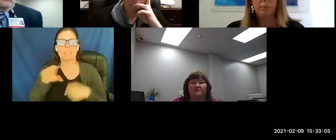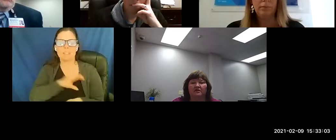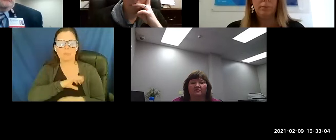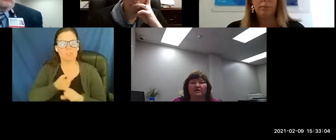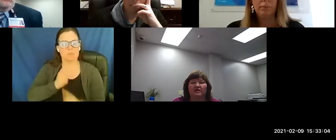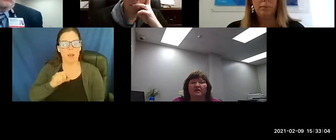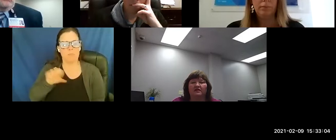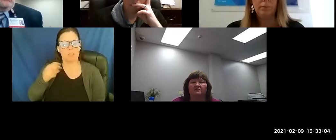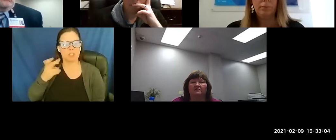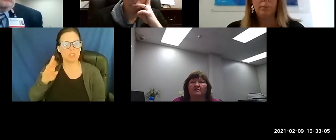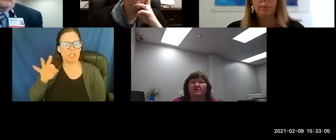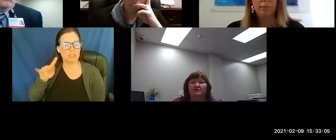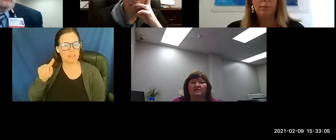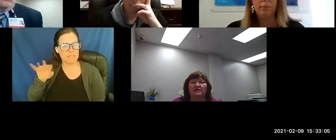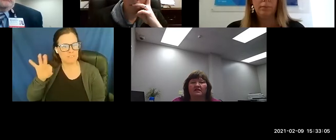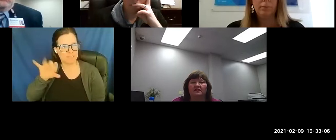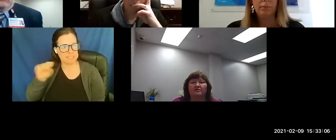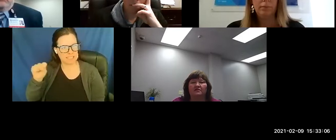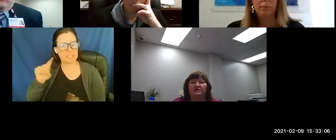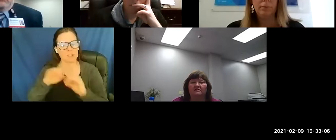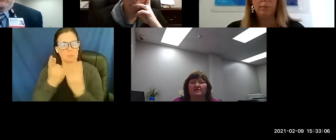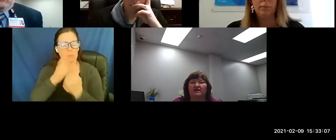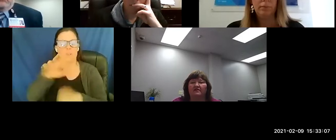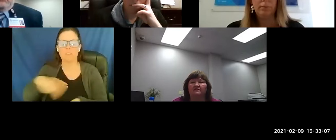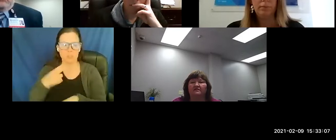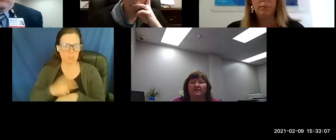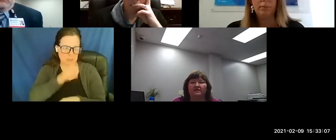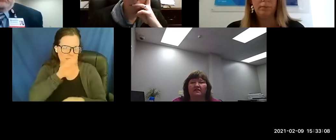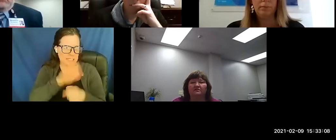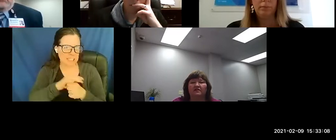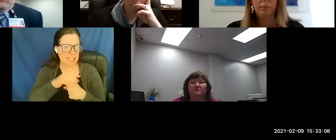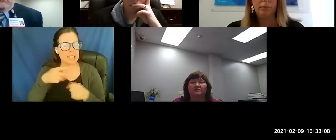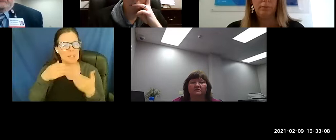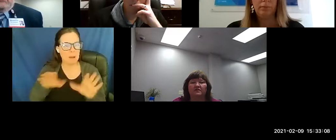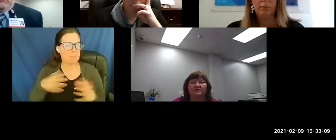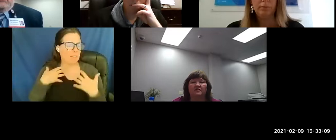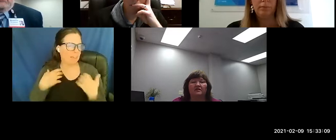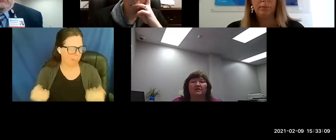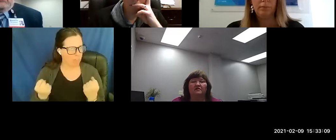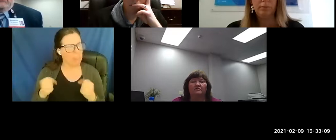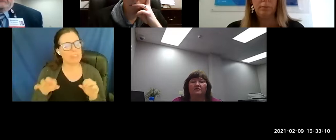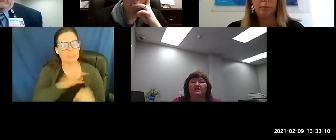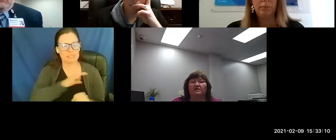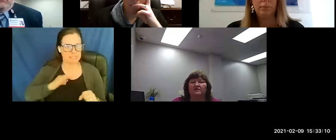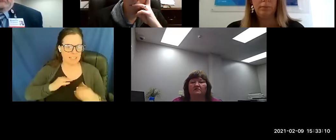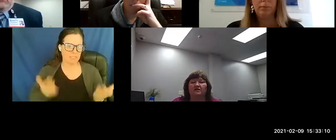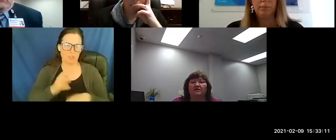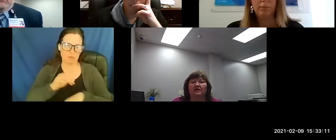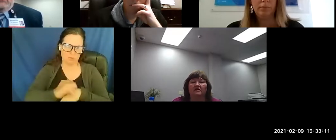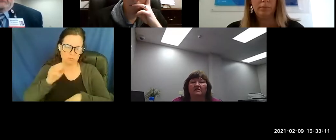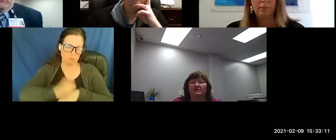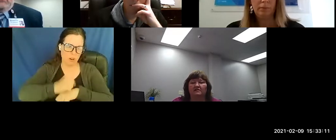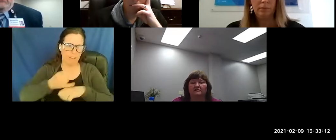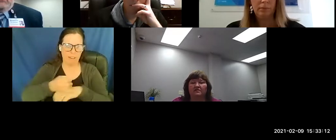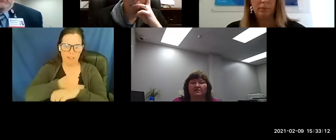Sheriff's Department, and of course, our dedicated public health staff at the Rock Island County Health Department. We will continue our